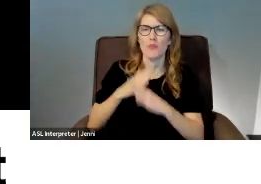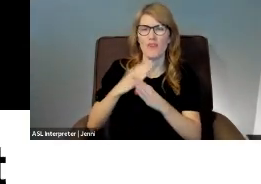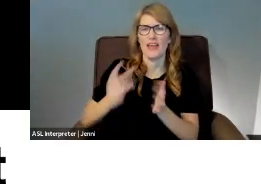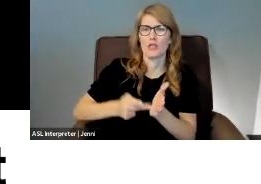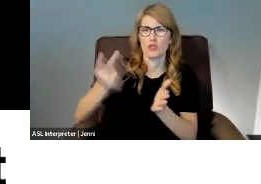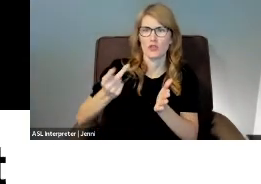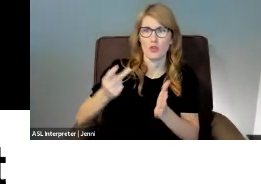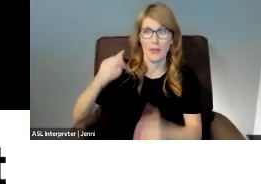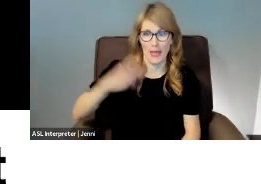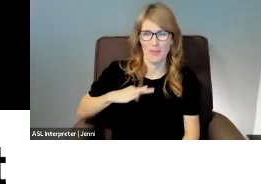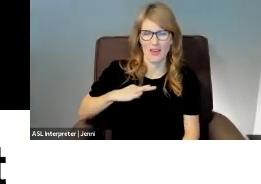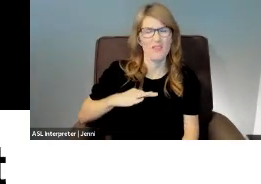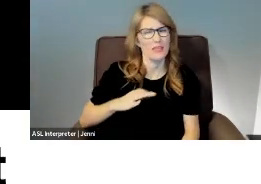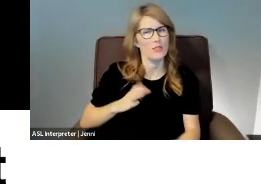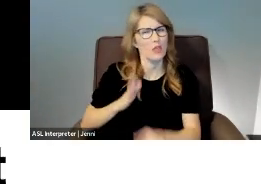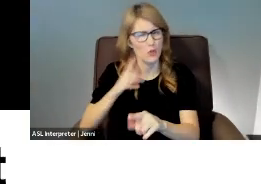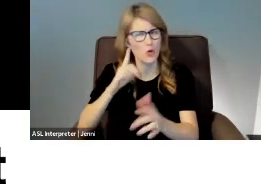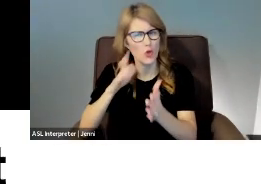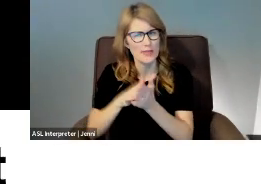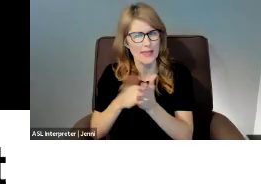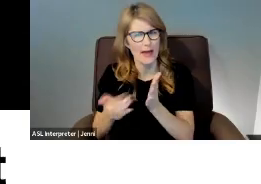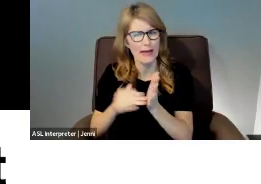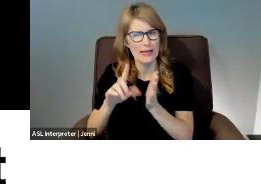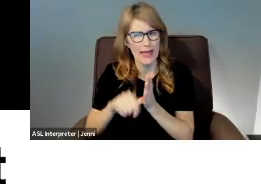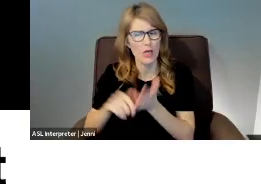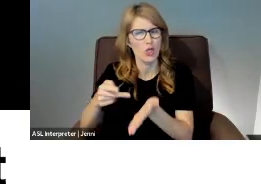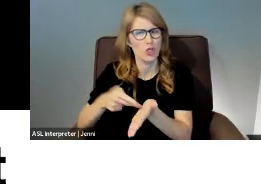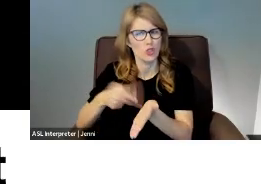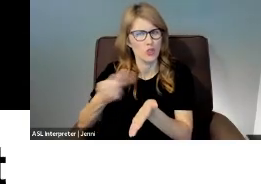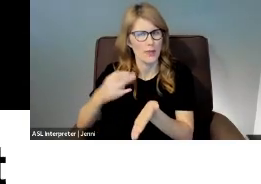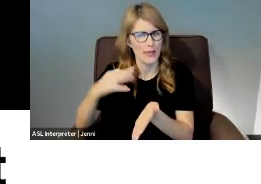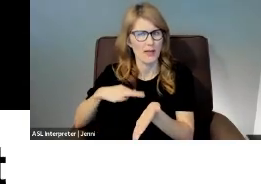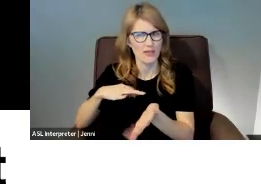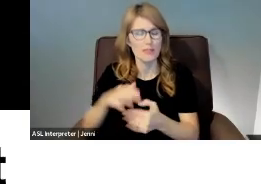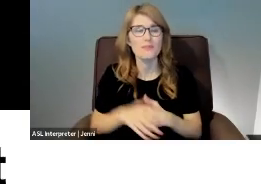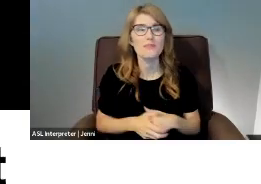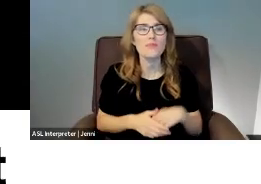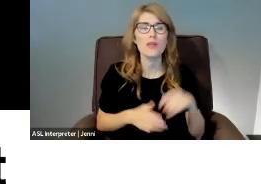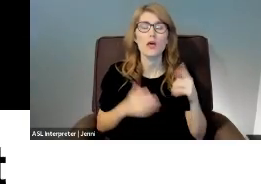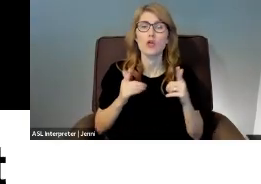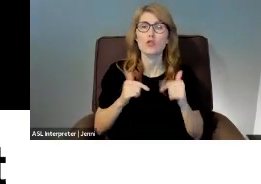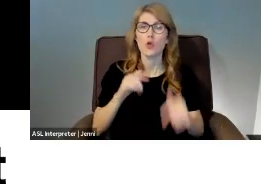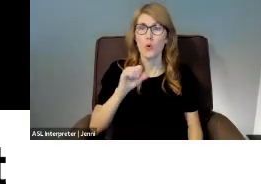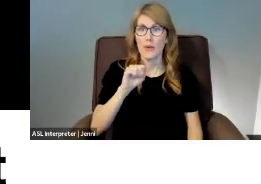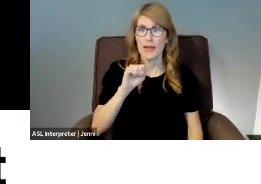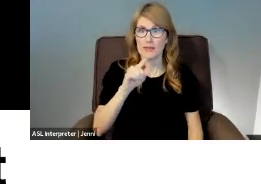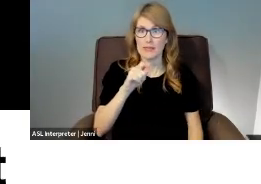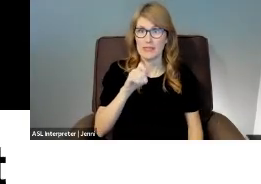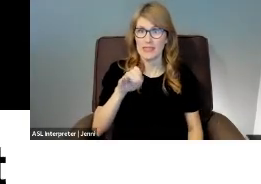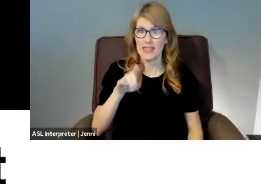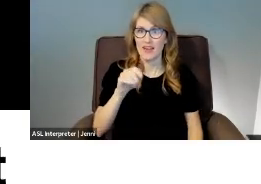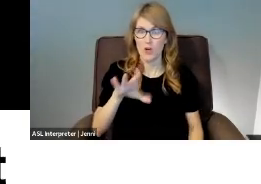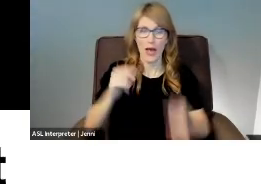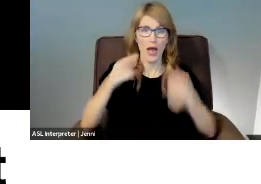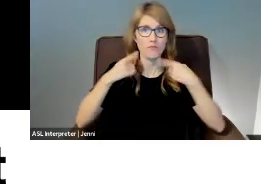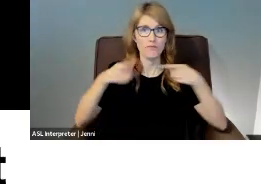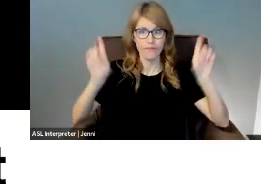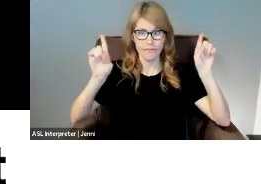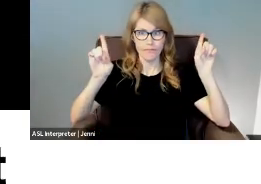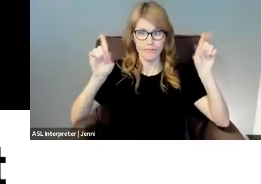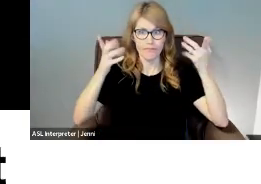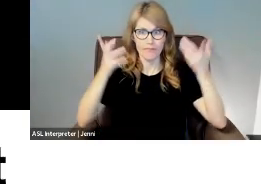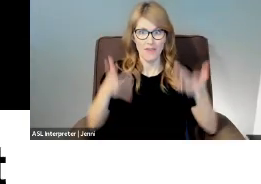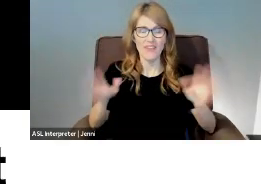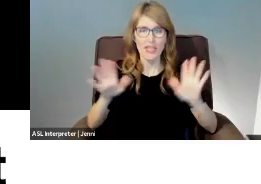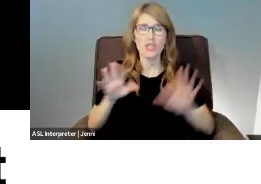later, duplication of benefits. So when a Stafford Act declaration is made, FEMA's public assistance program